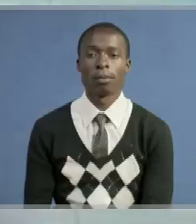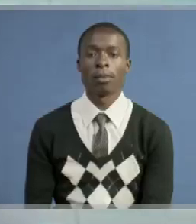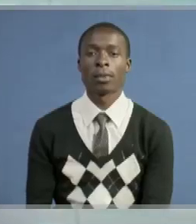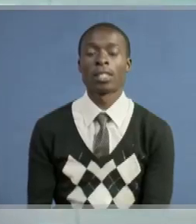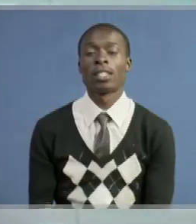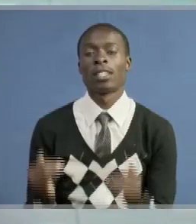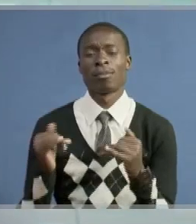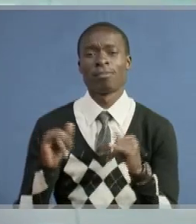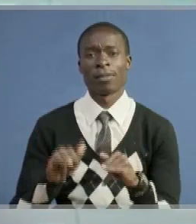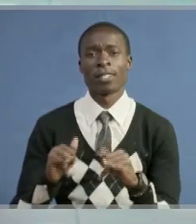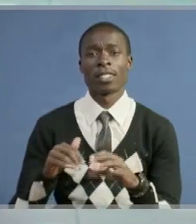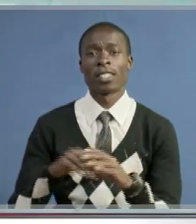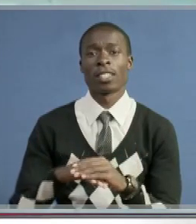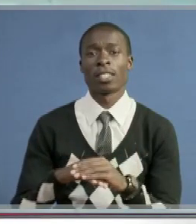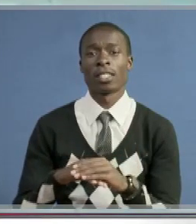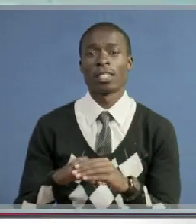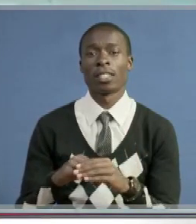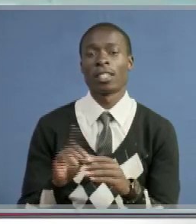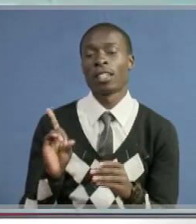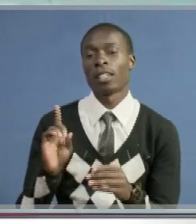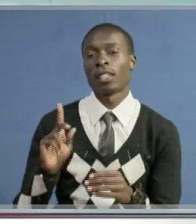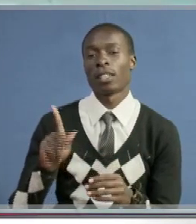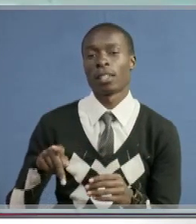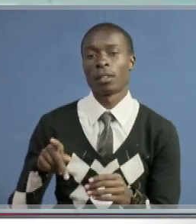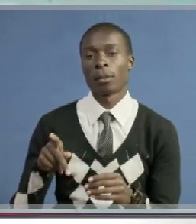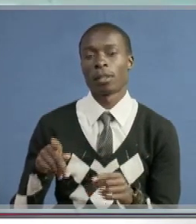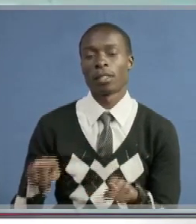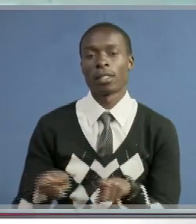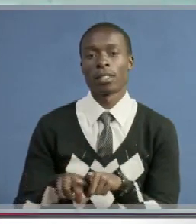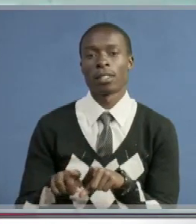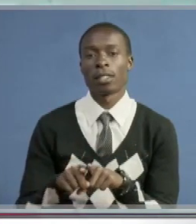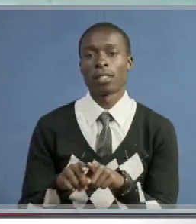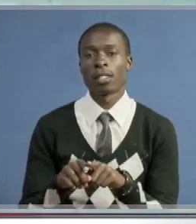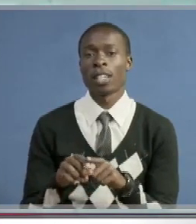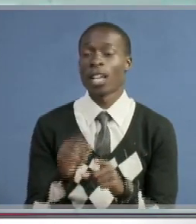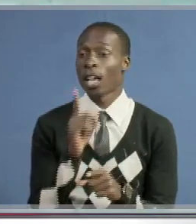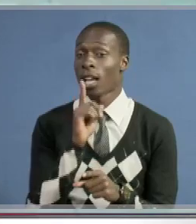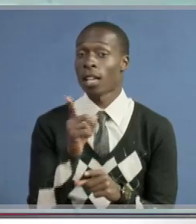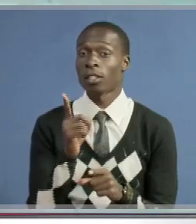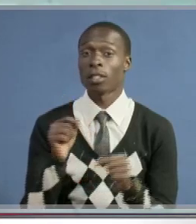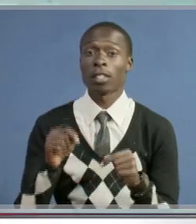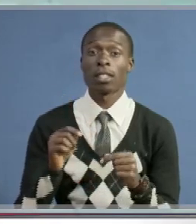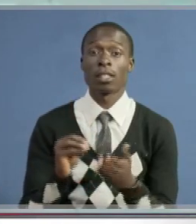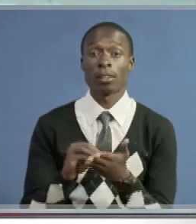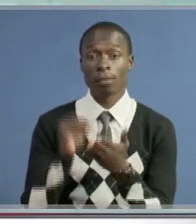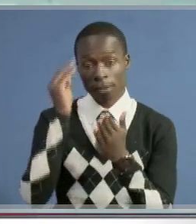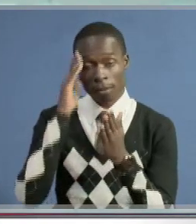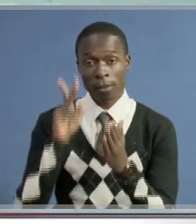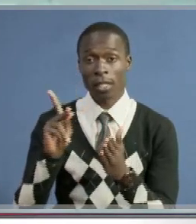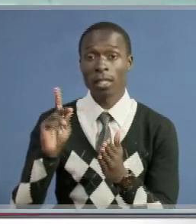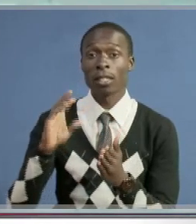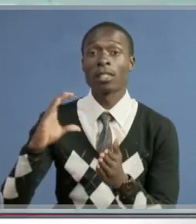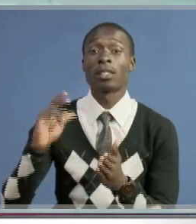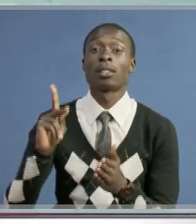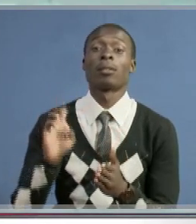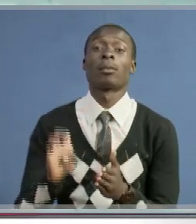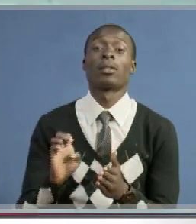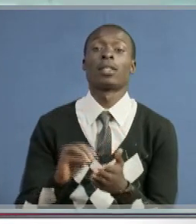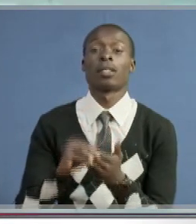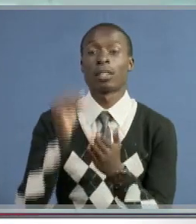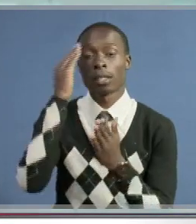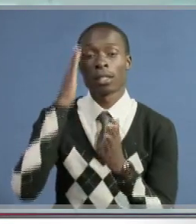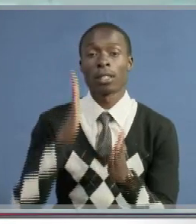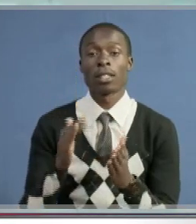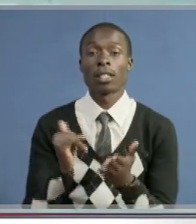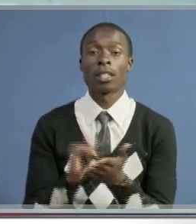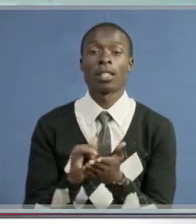And still on the same note, Deputy President William Ruto has assured this year's Kenya Certificate of Primary Education candidates